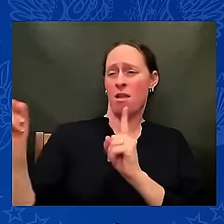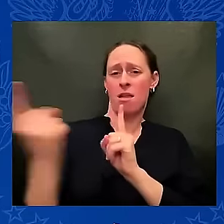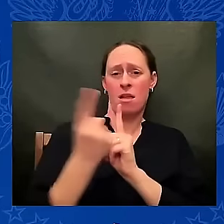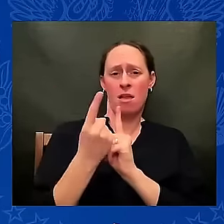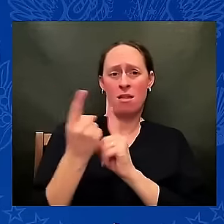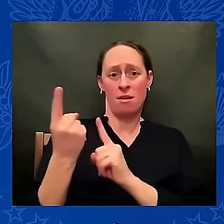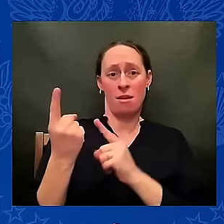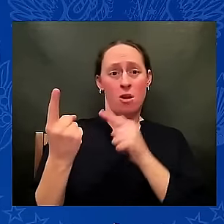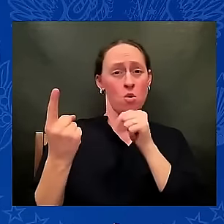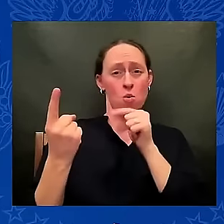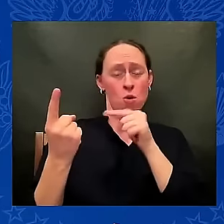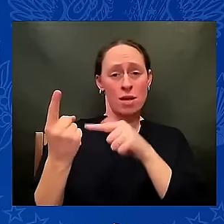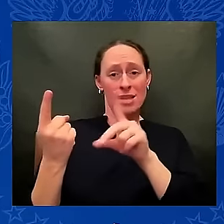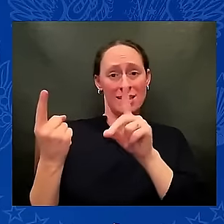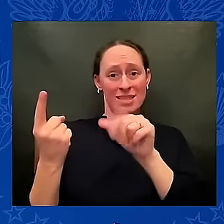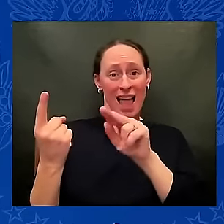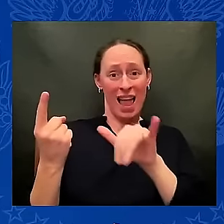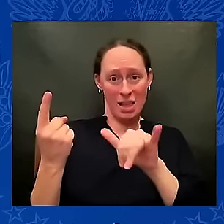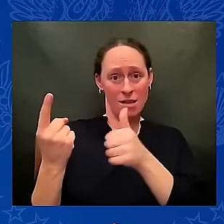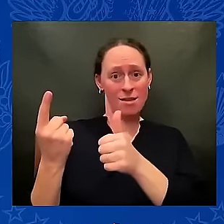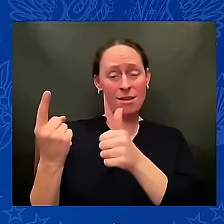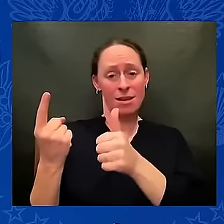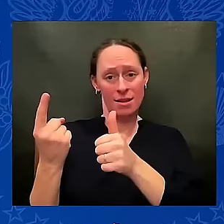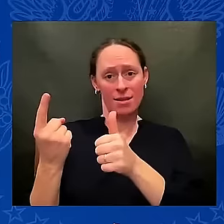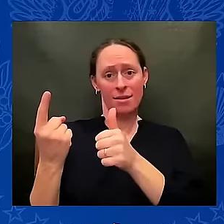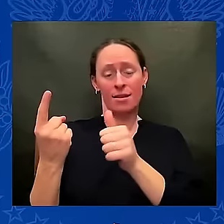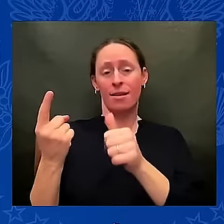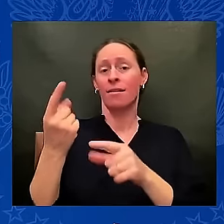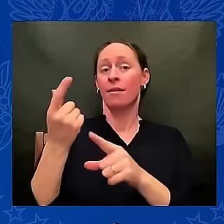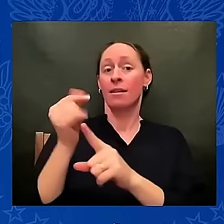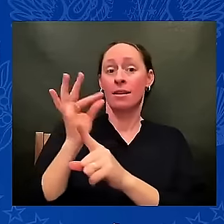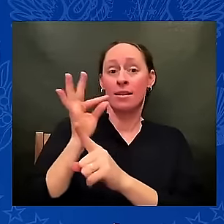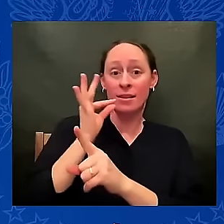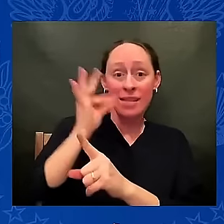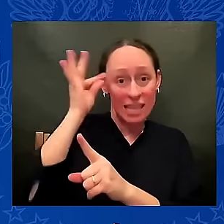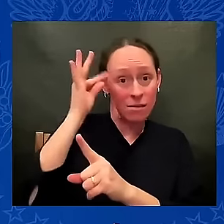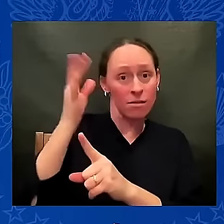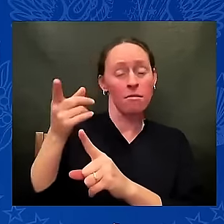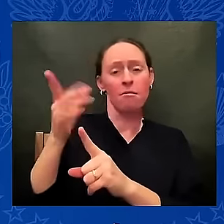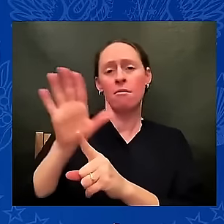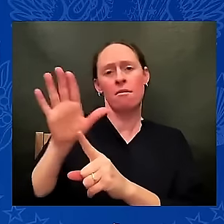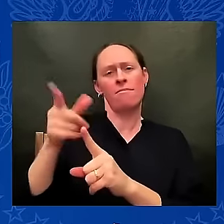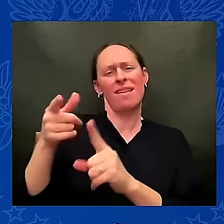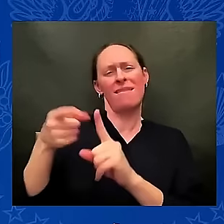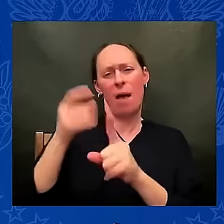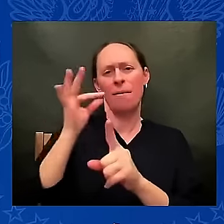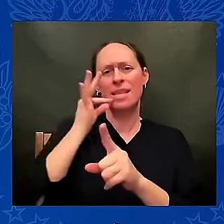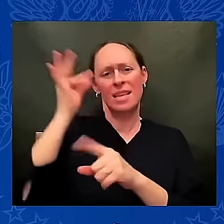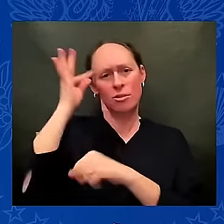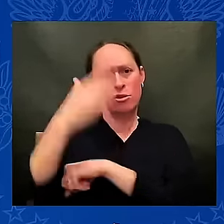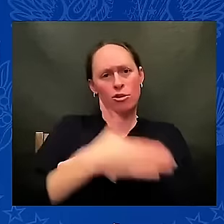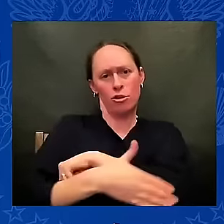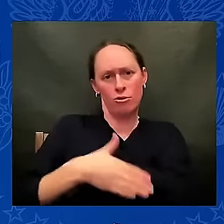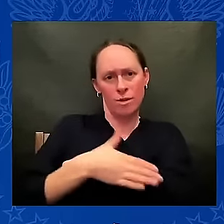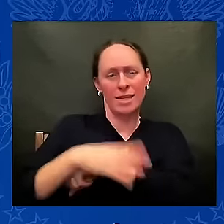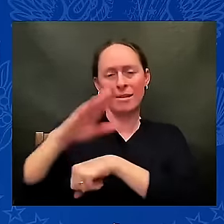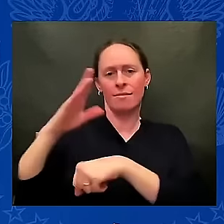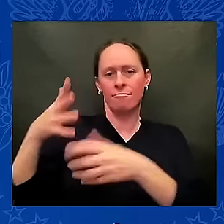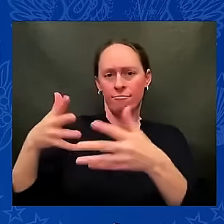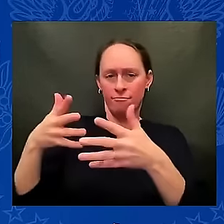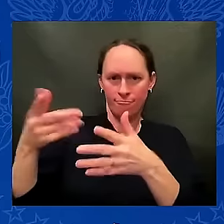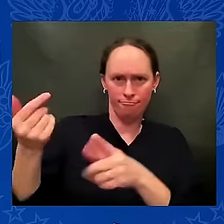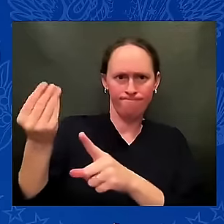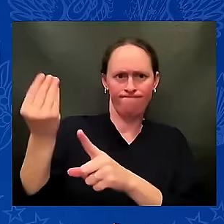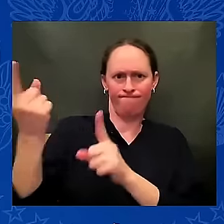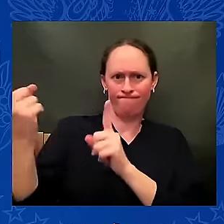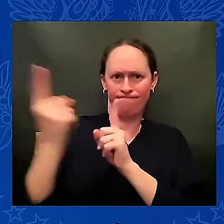serious, deadly earnest about it. It's been 10 years since the sitting president came and